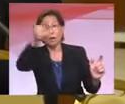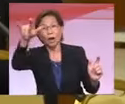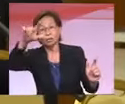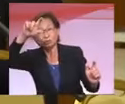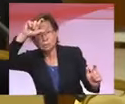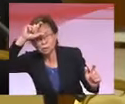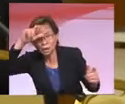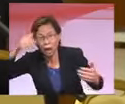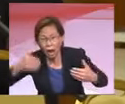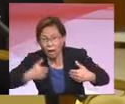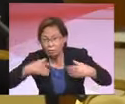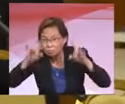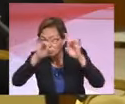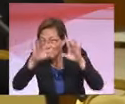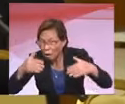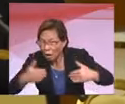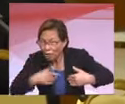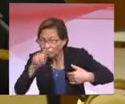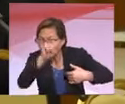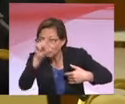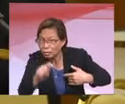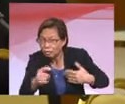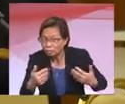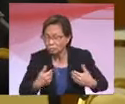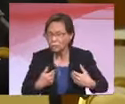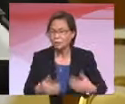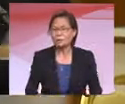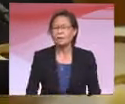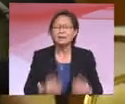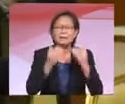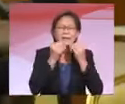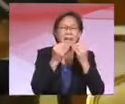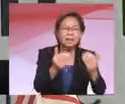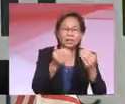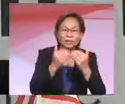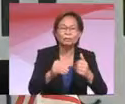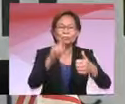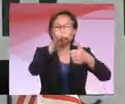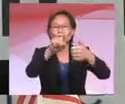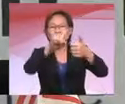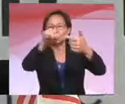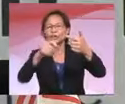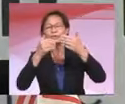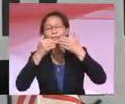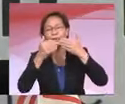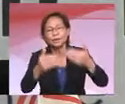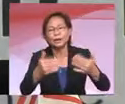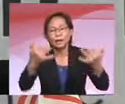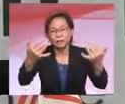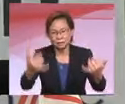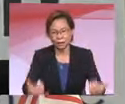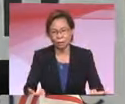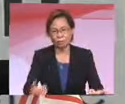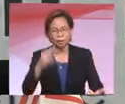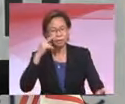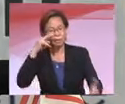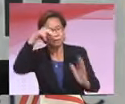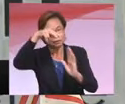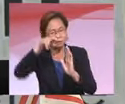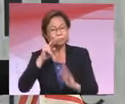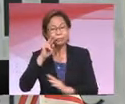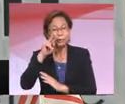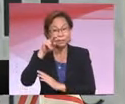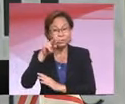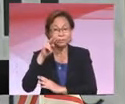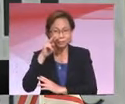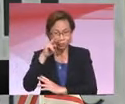were they screened? Thanks. Thank you very much for the two questions. Now, I think when we look into, we are still in